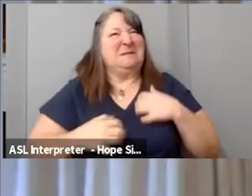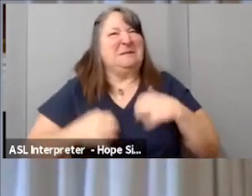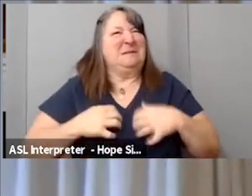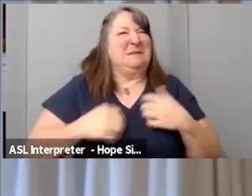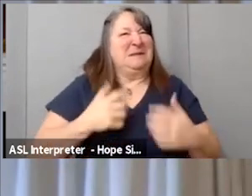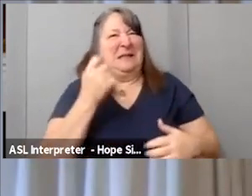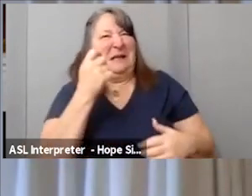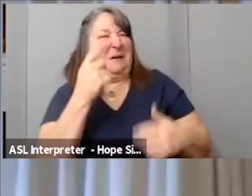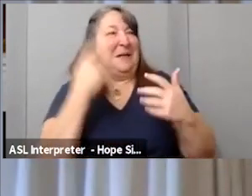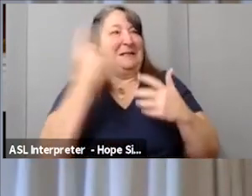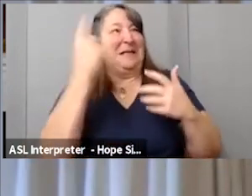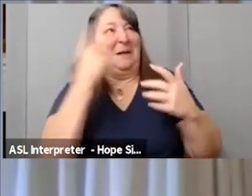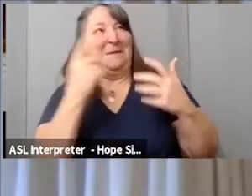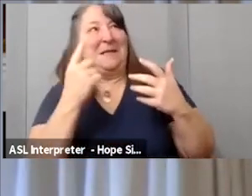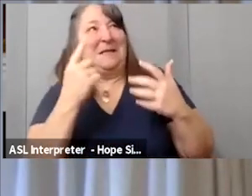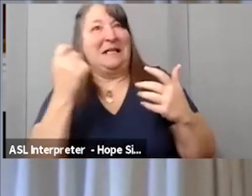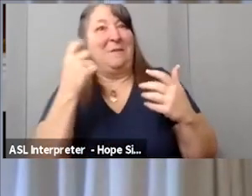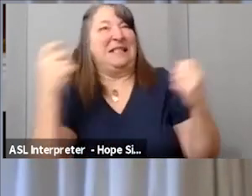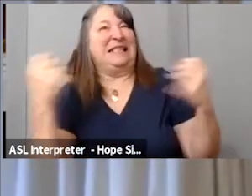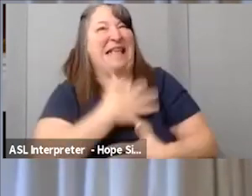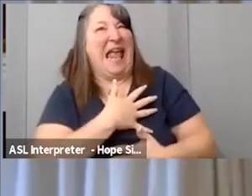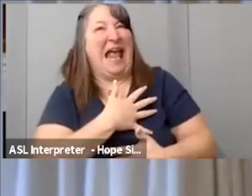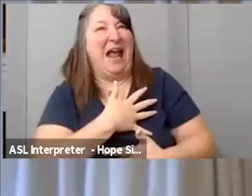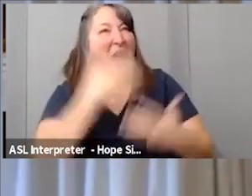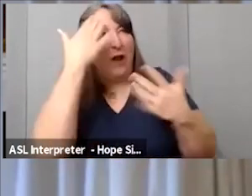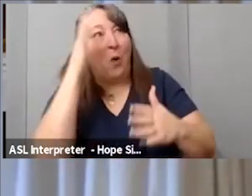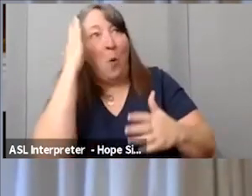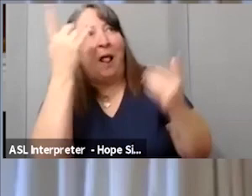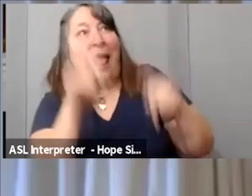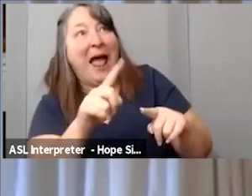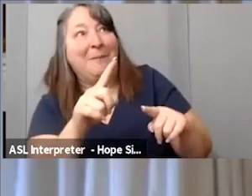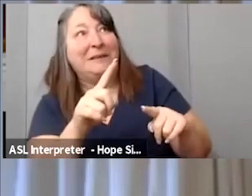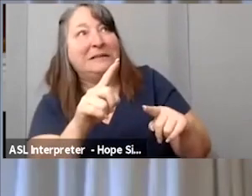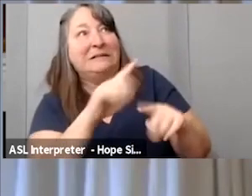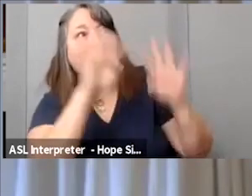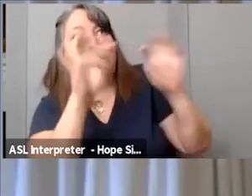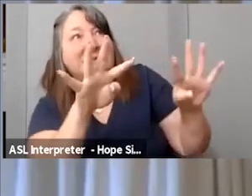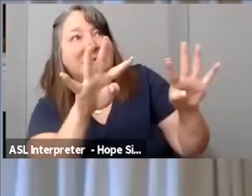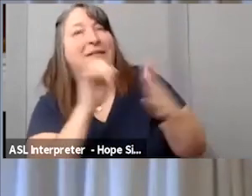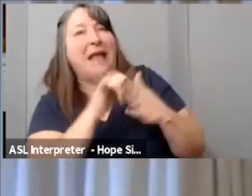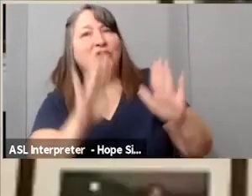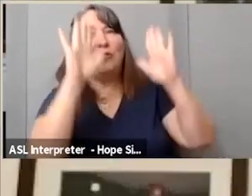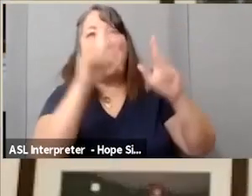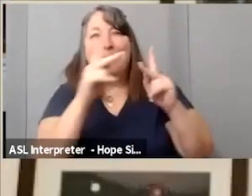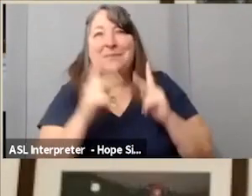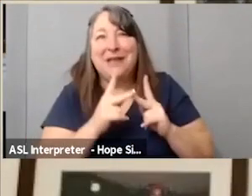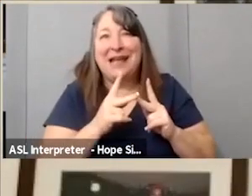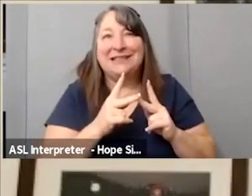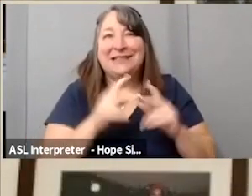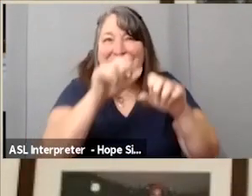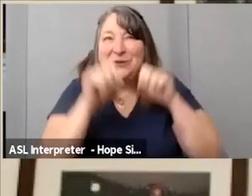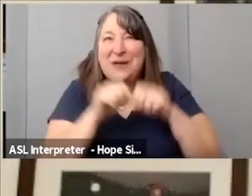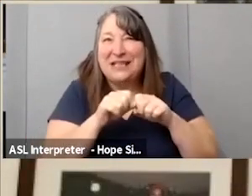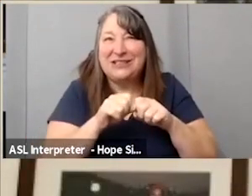going, I don't know what's going to happen. That's a great place to be as an artist. Thank you so much, Lorraine.